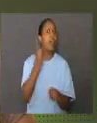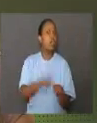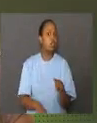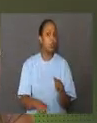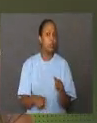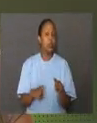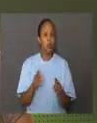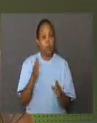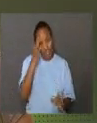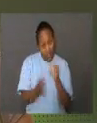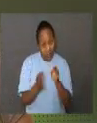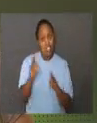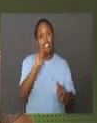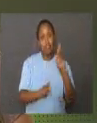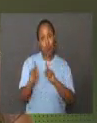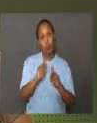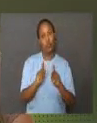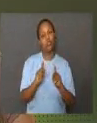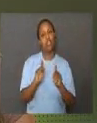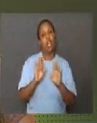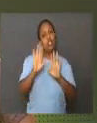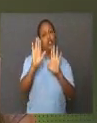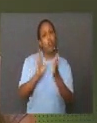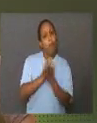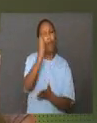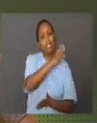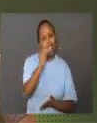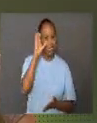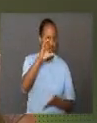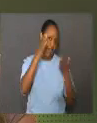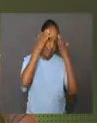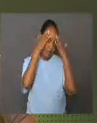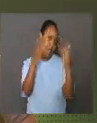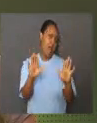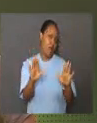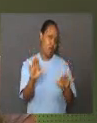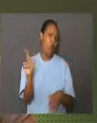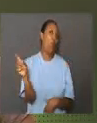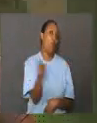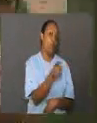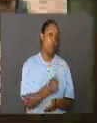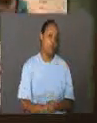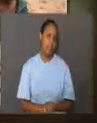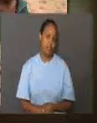are not aware of their rights, obligations, and the relationship between them.